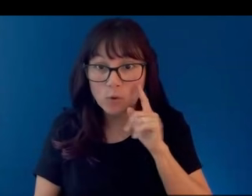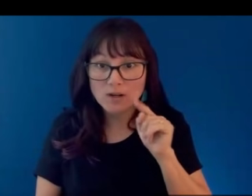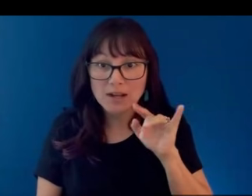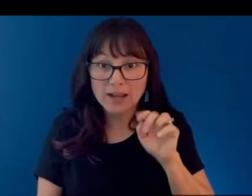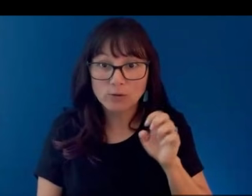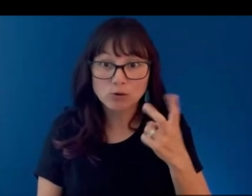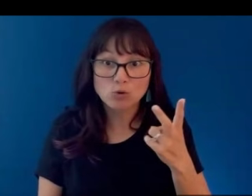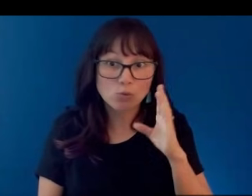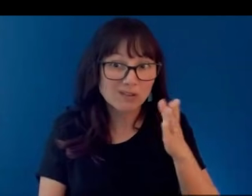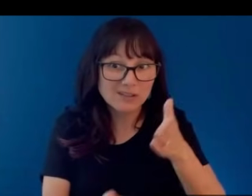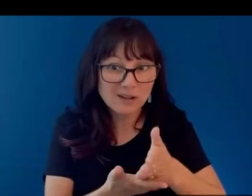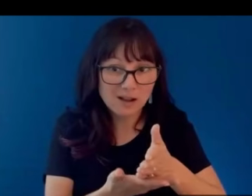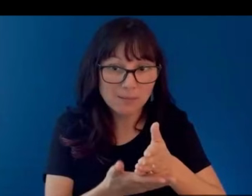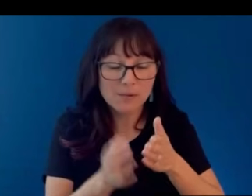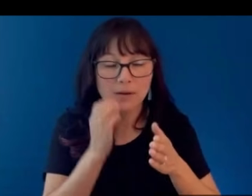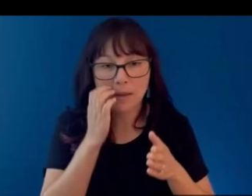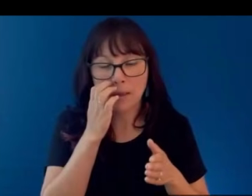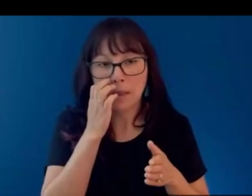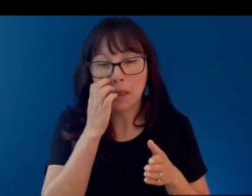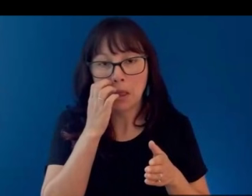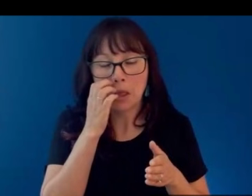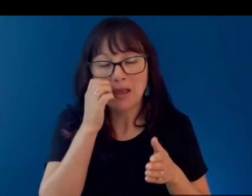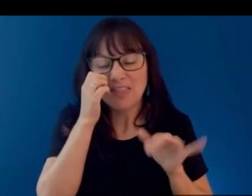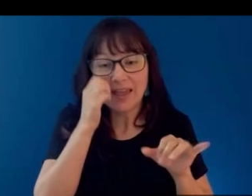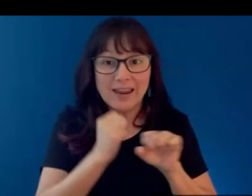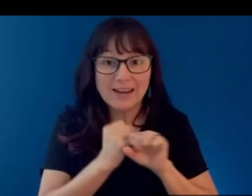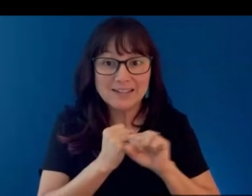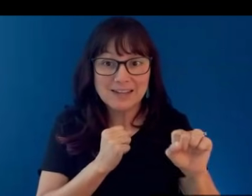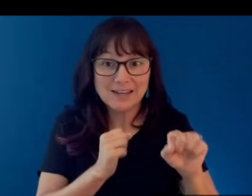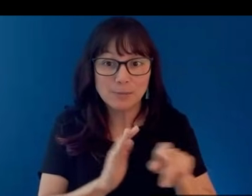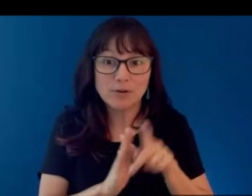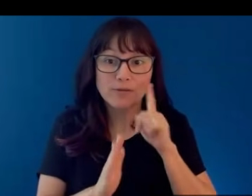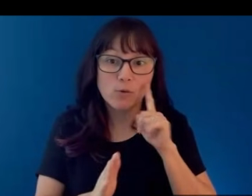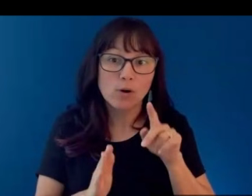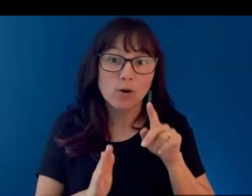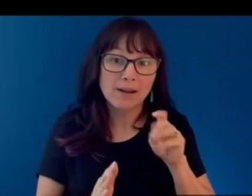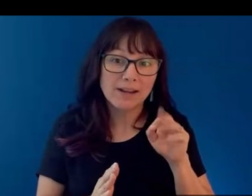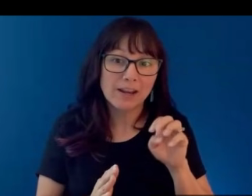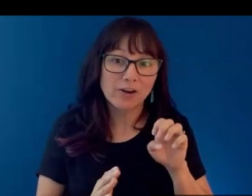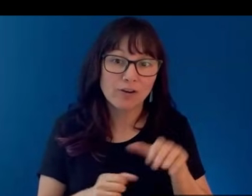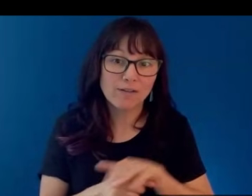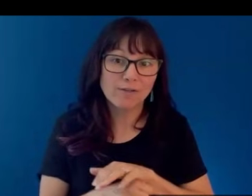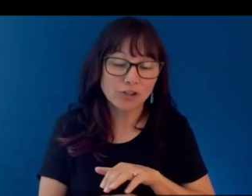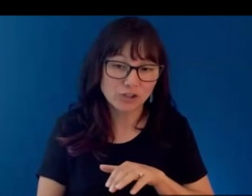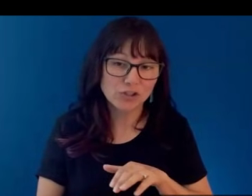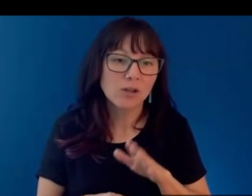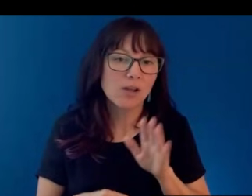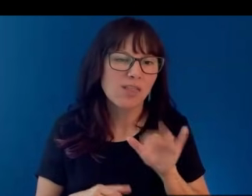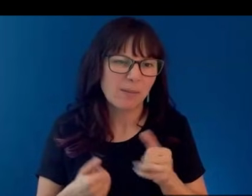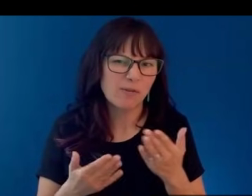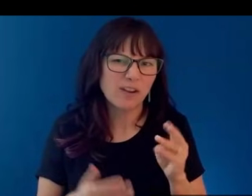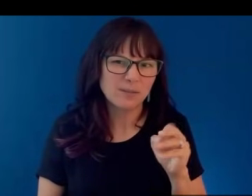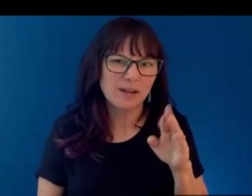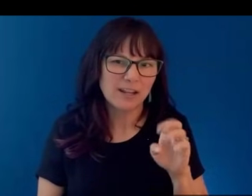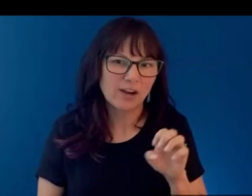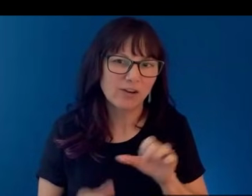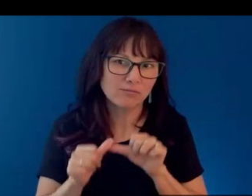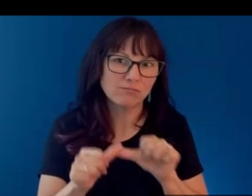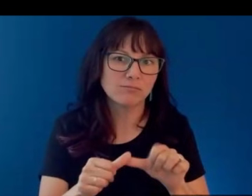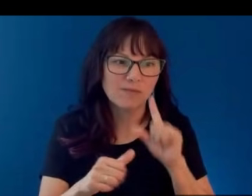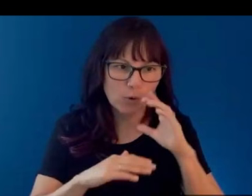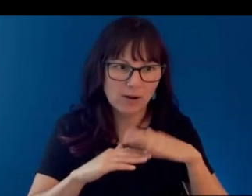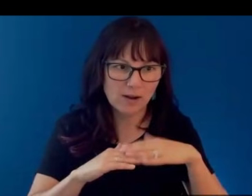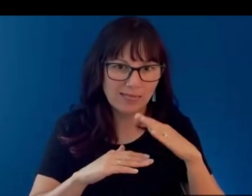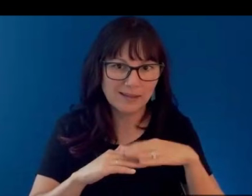stops, that extended period of Medicare coverage provides continued Medicare for at least